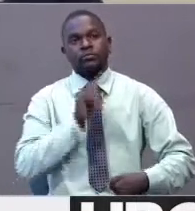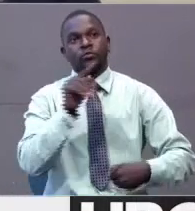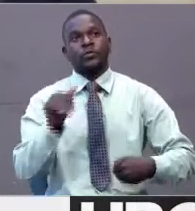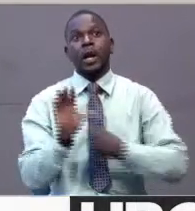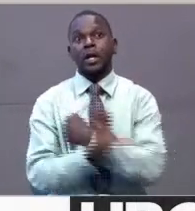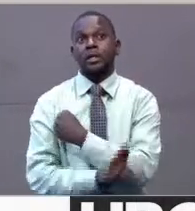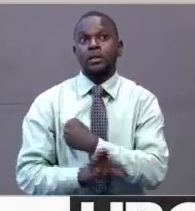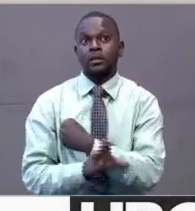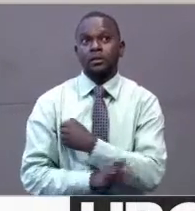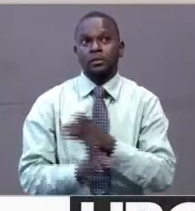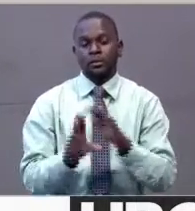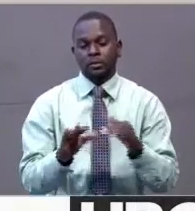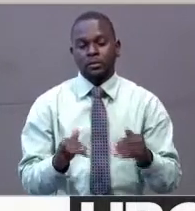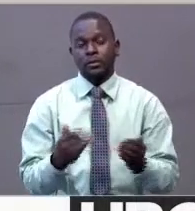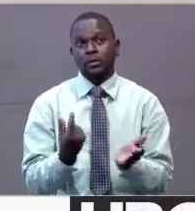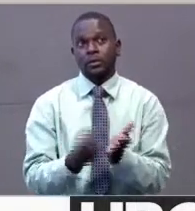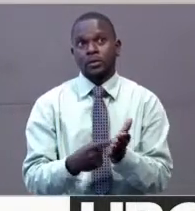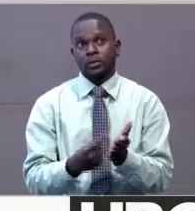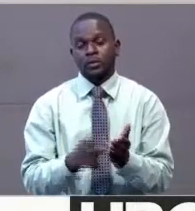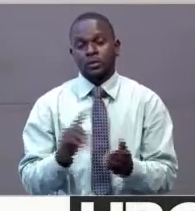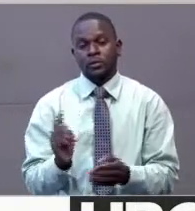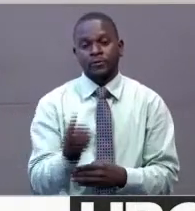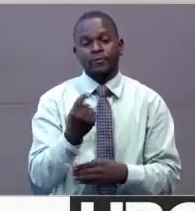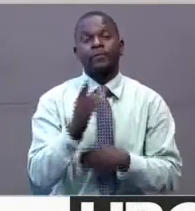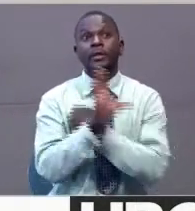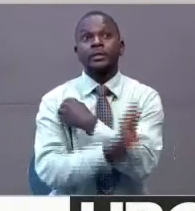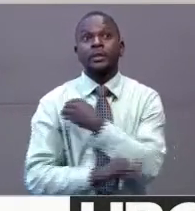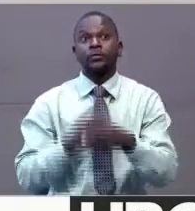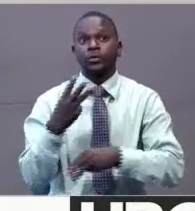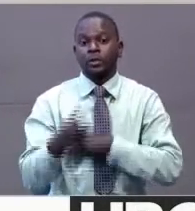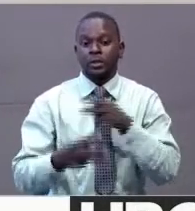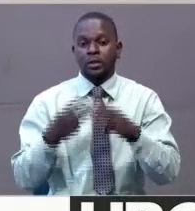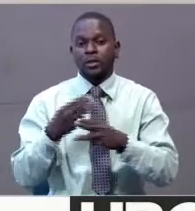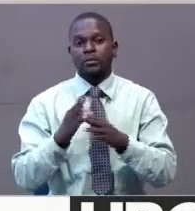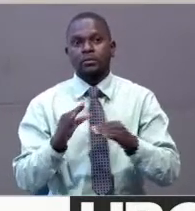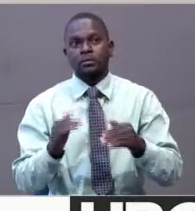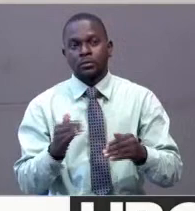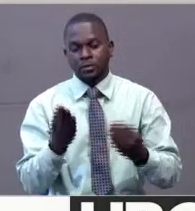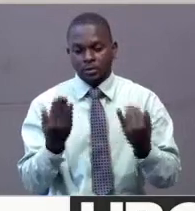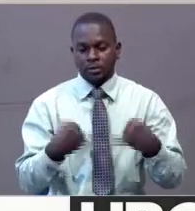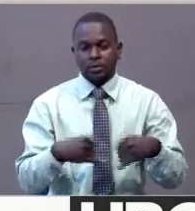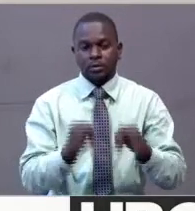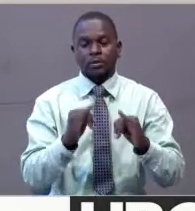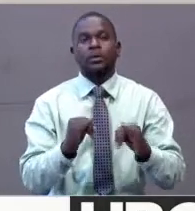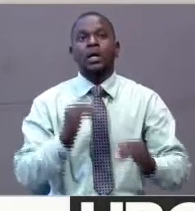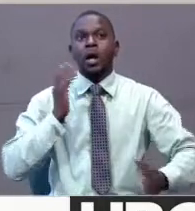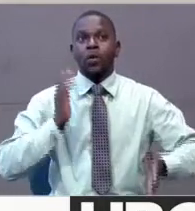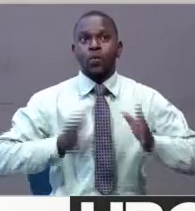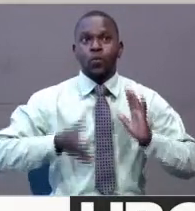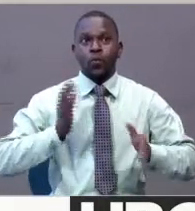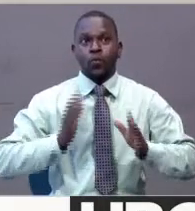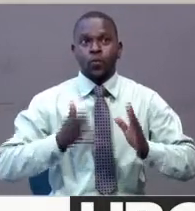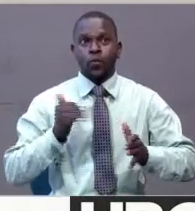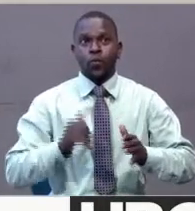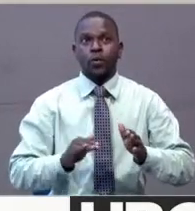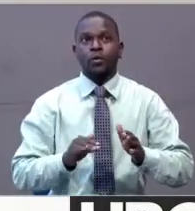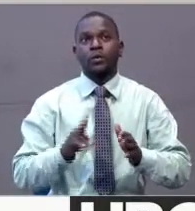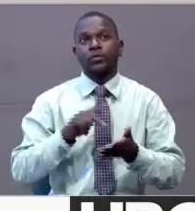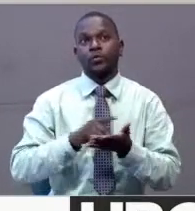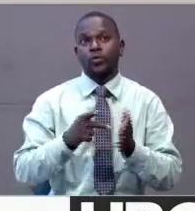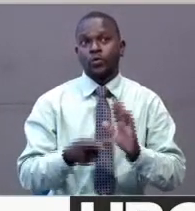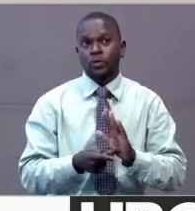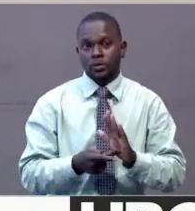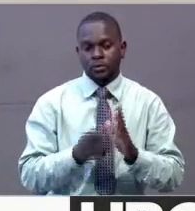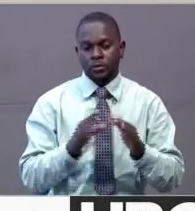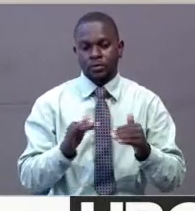sports. Uganda being the first country in the world to implement the Athletics for Development project brought